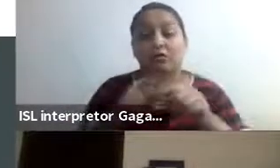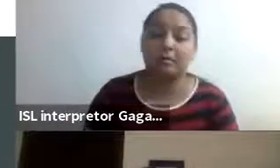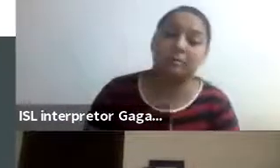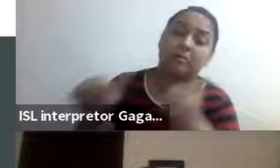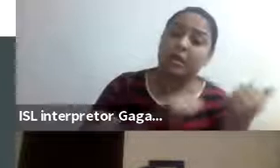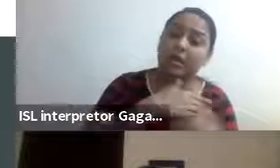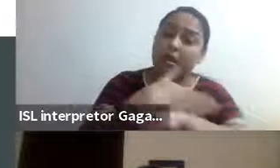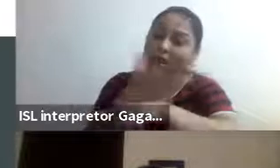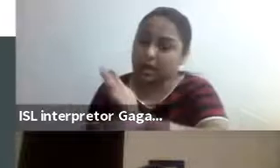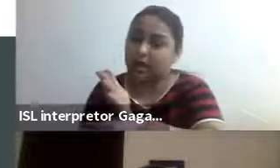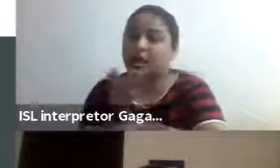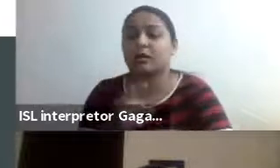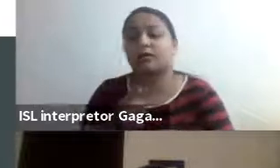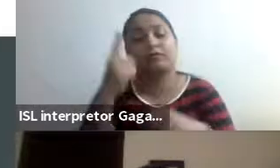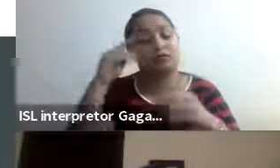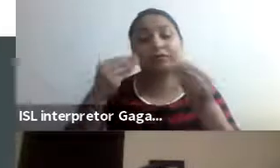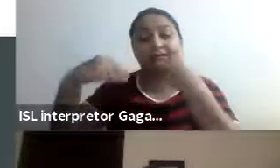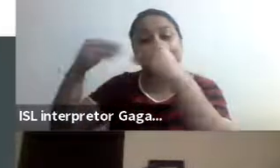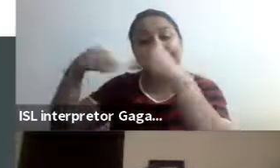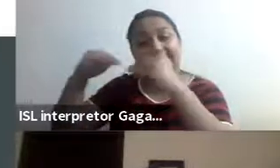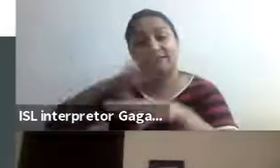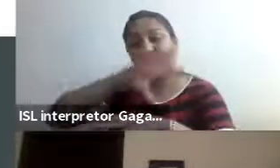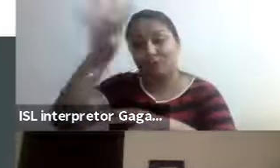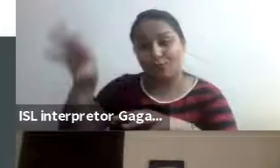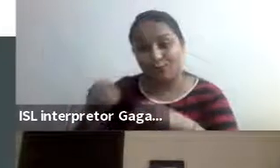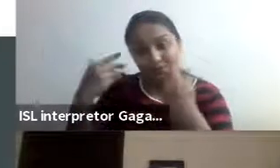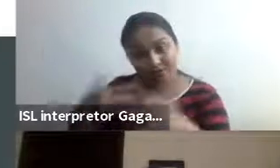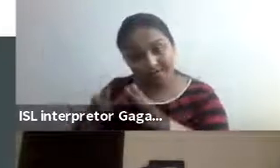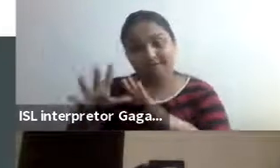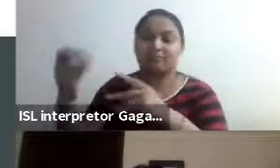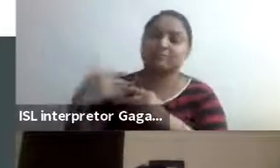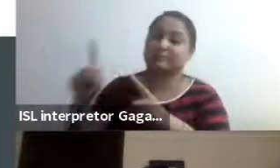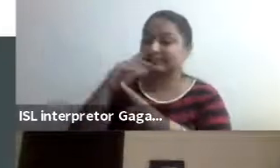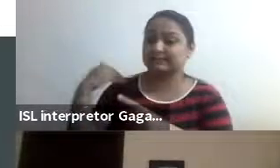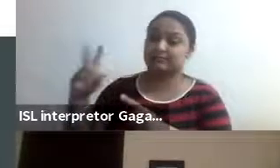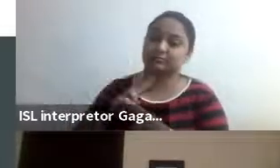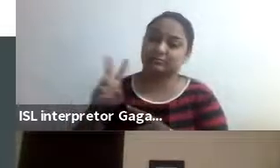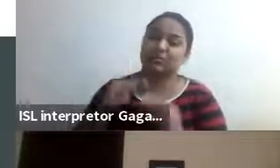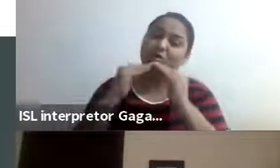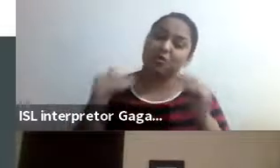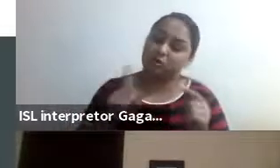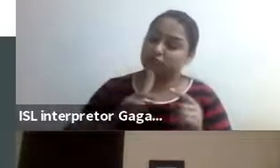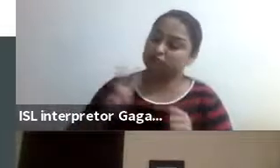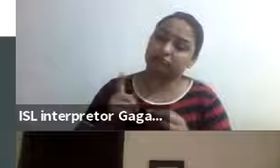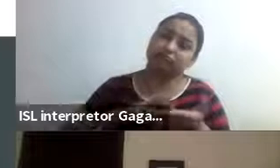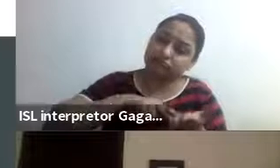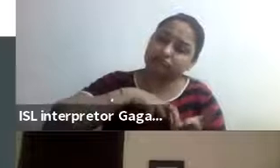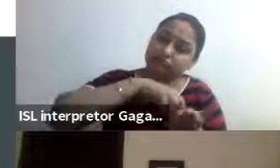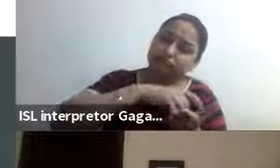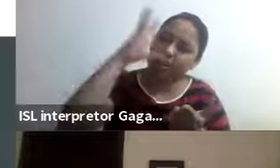very late after selling the wood, and sometimes it would be late at night, and they'd still have to walk home alone because they couldn't